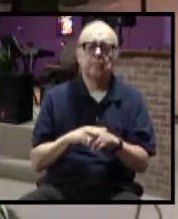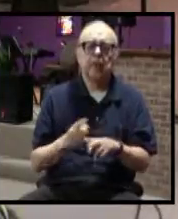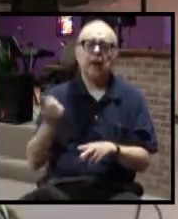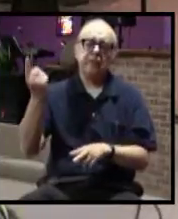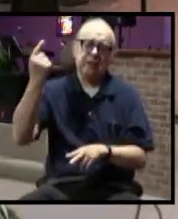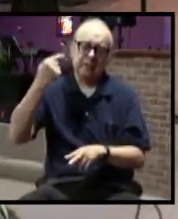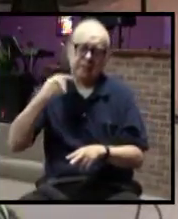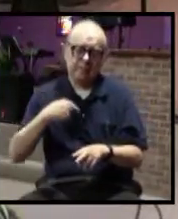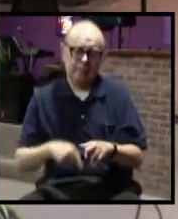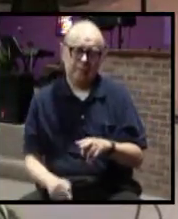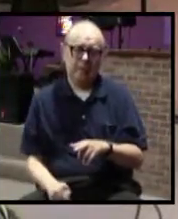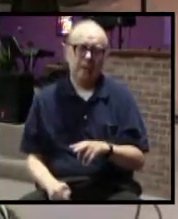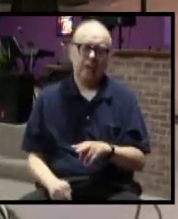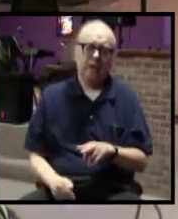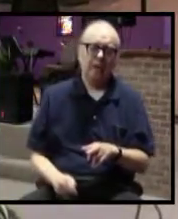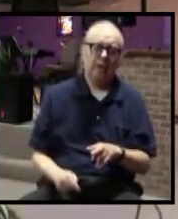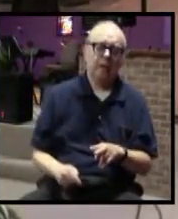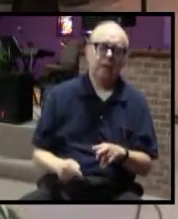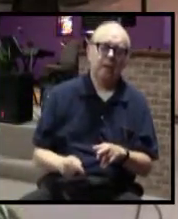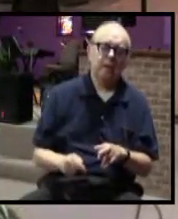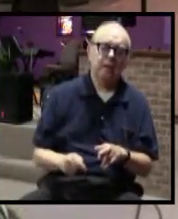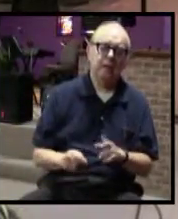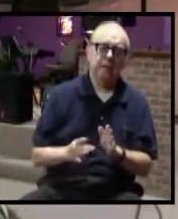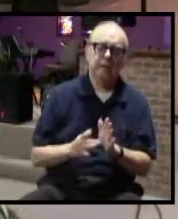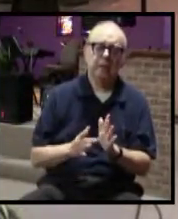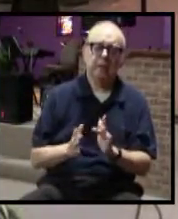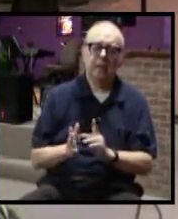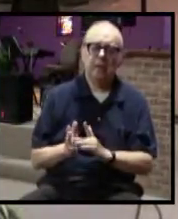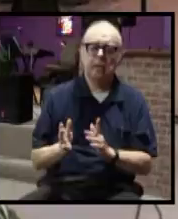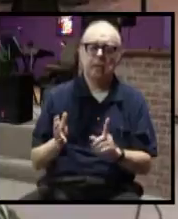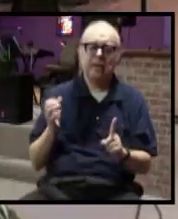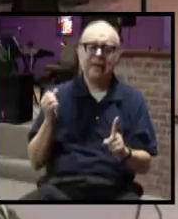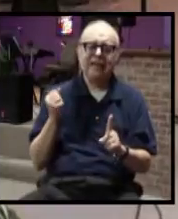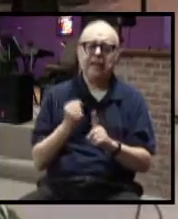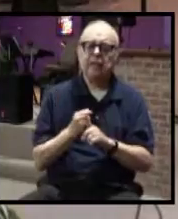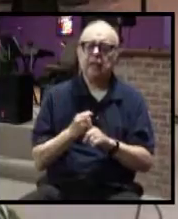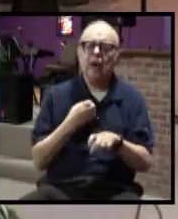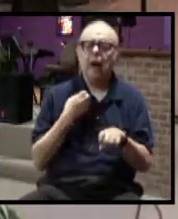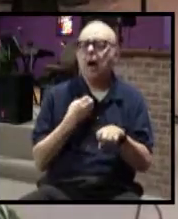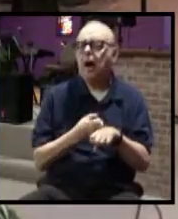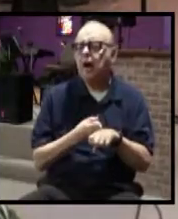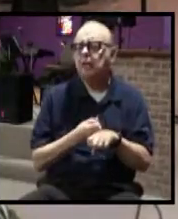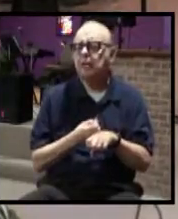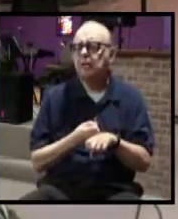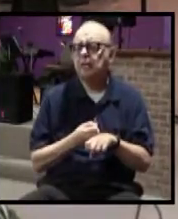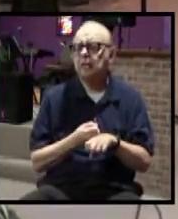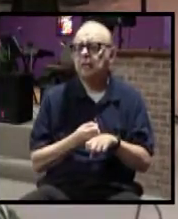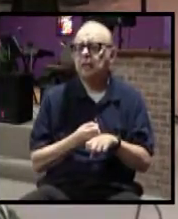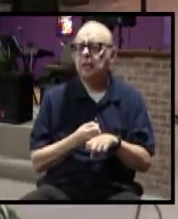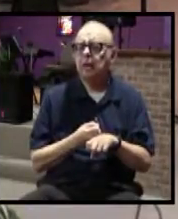As soon as he comes back down, he is hit and hit hard.